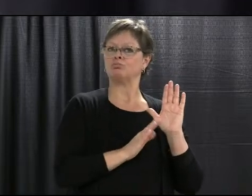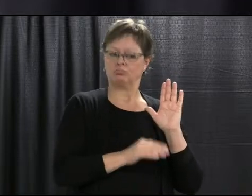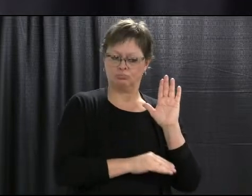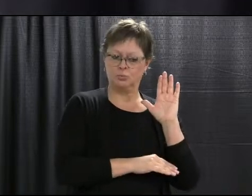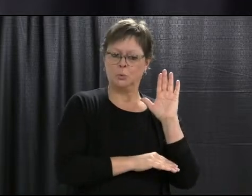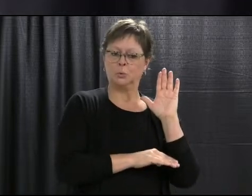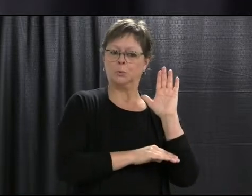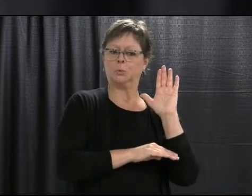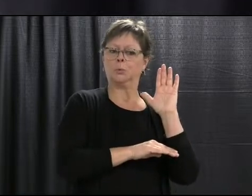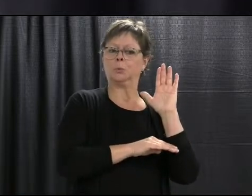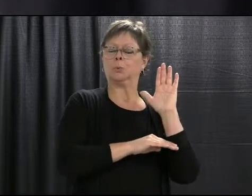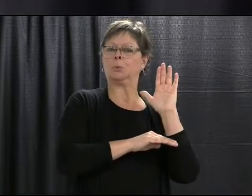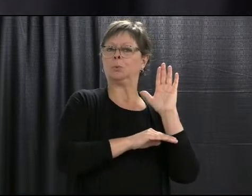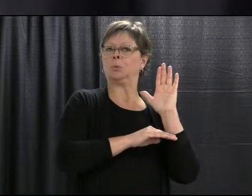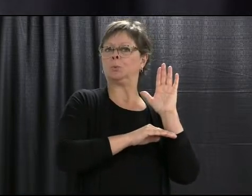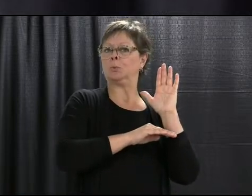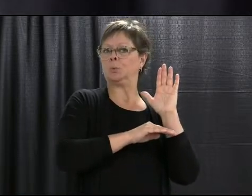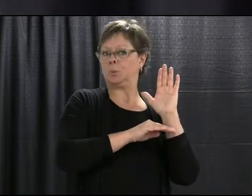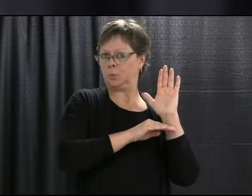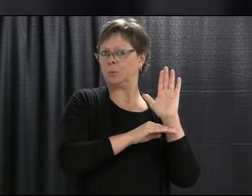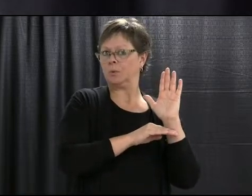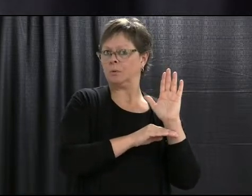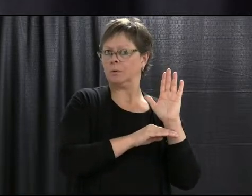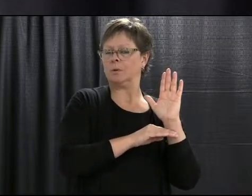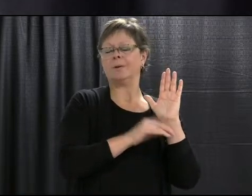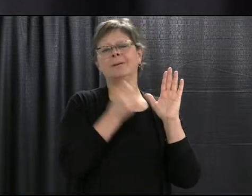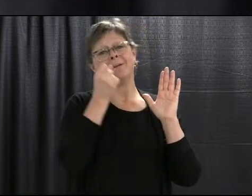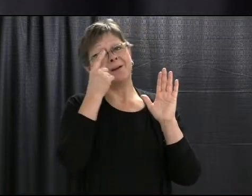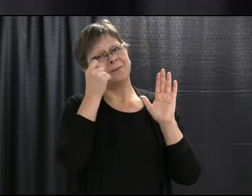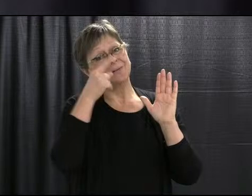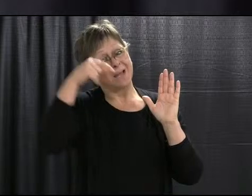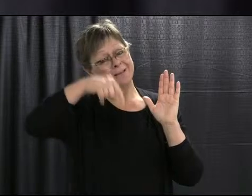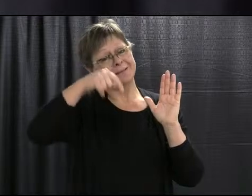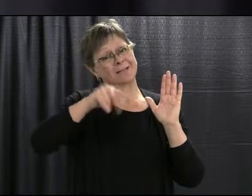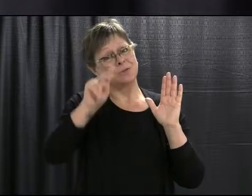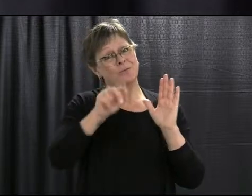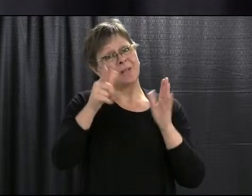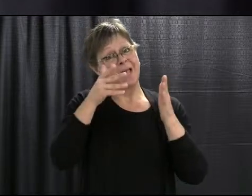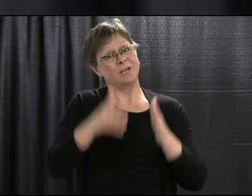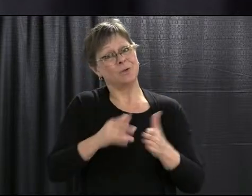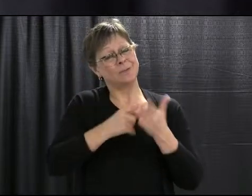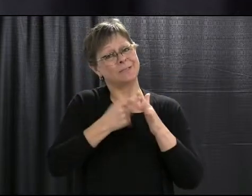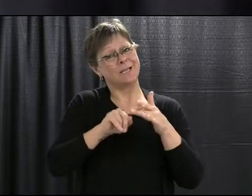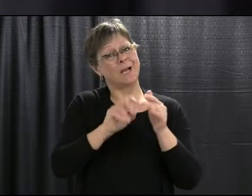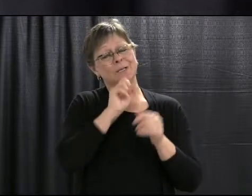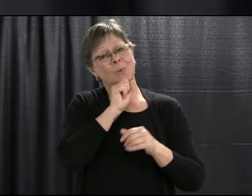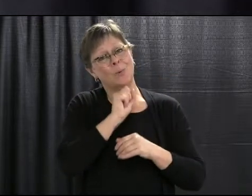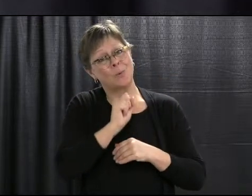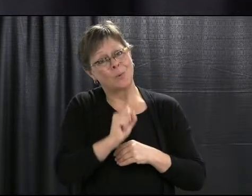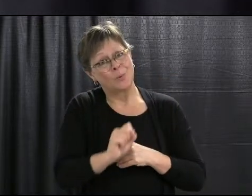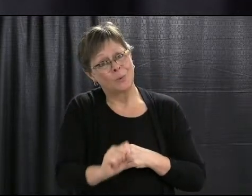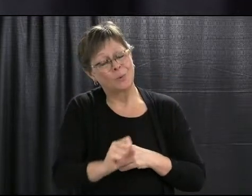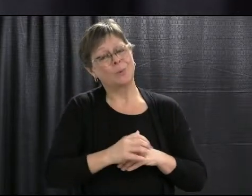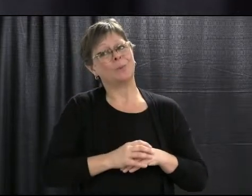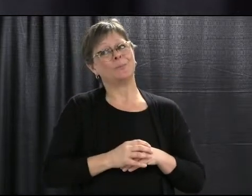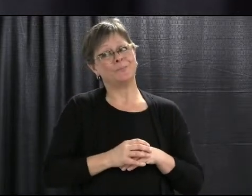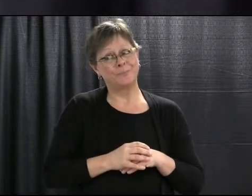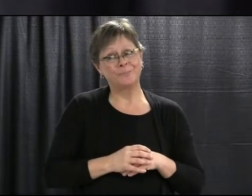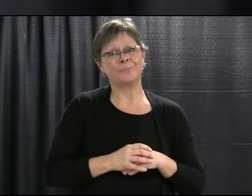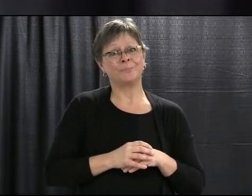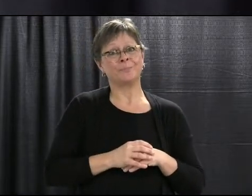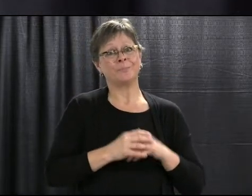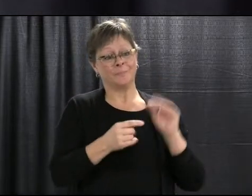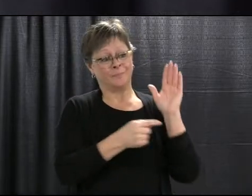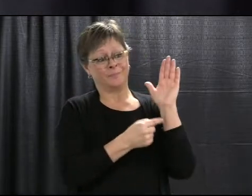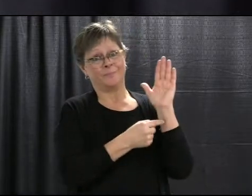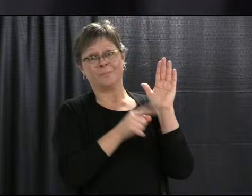course, as we get, our population's getting older, we're going to have more demand as we go forward. So we've been able to hold the line. Those numbers are not the